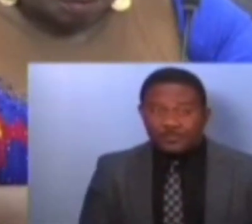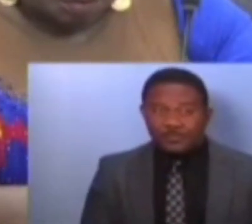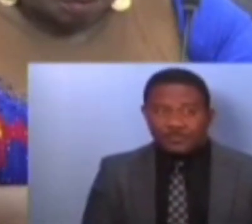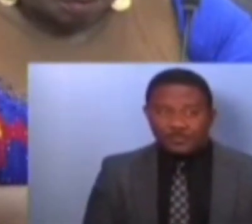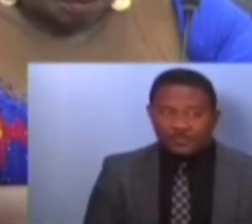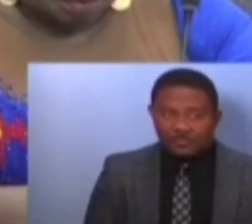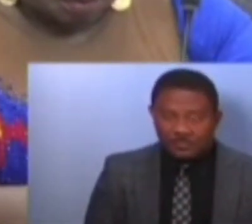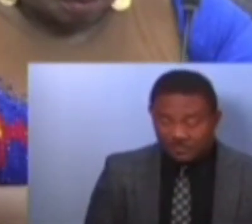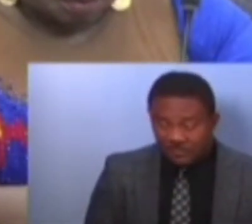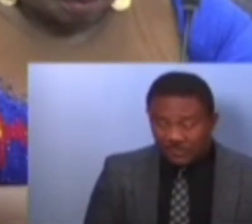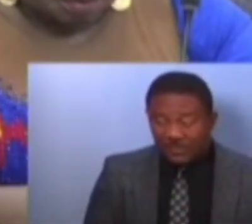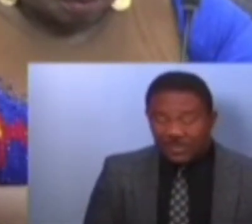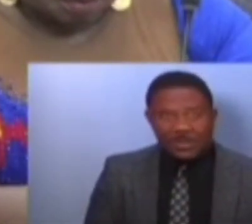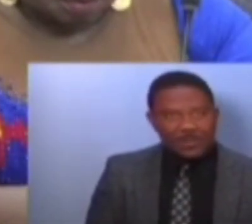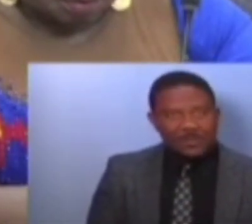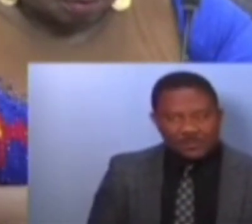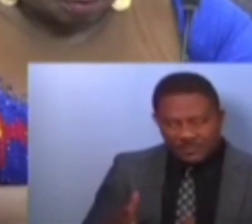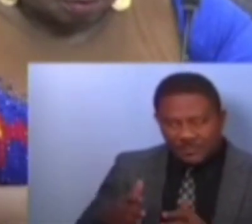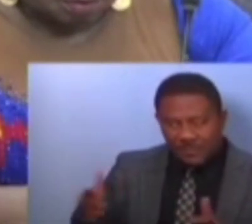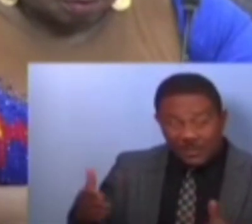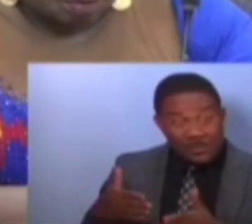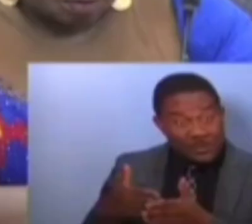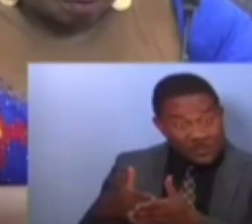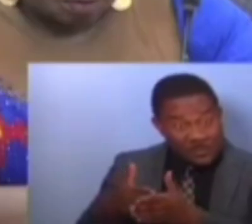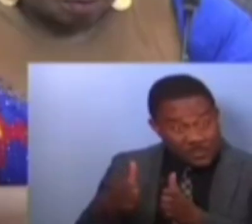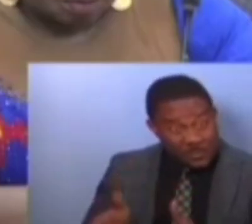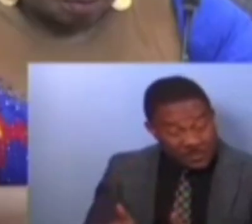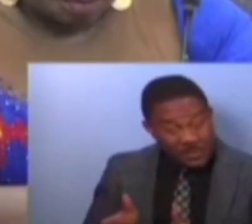the honorable majority leader to